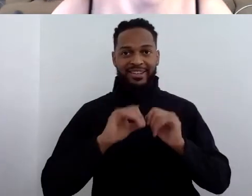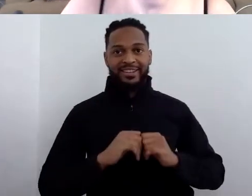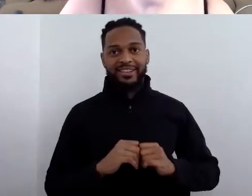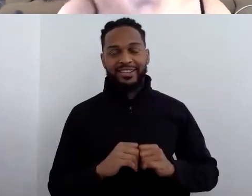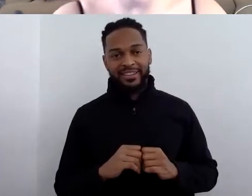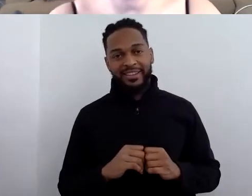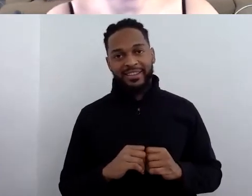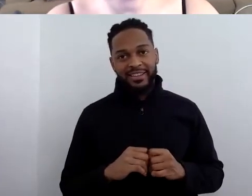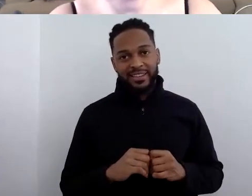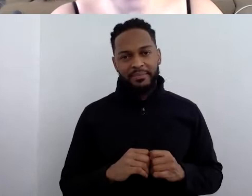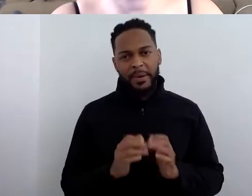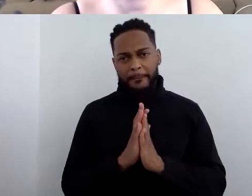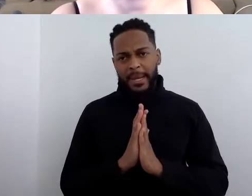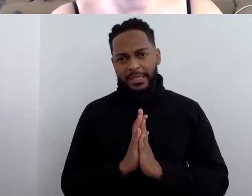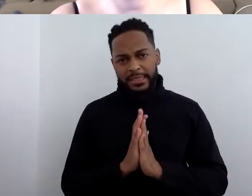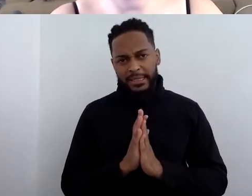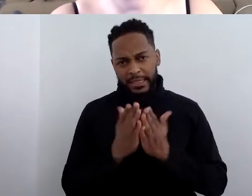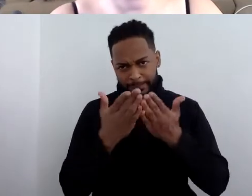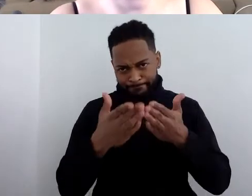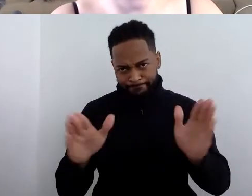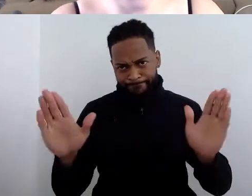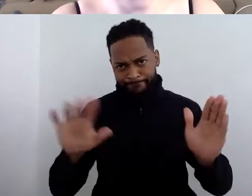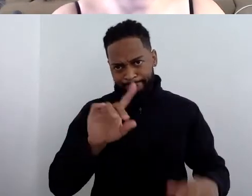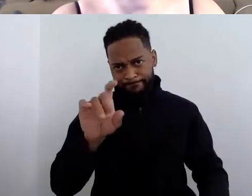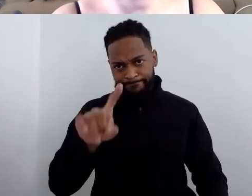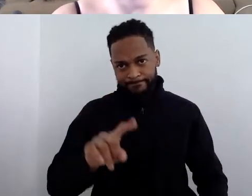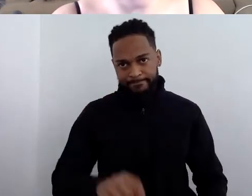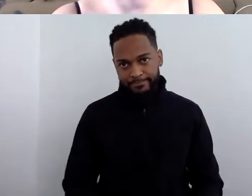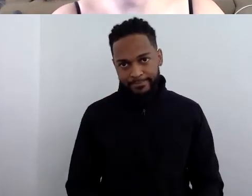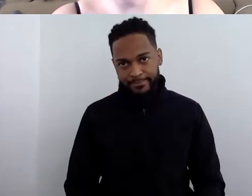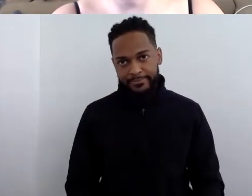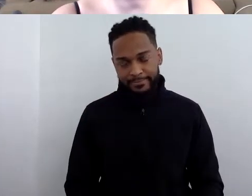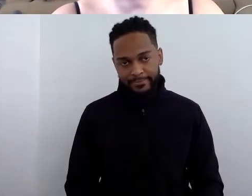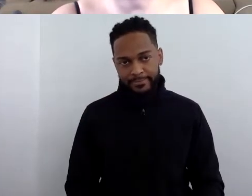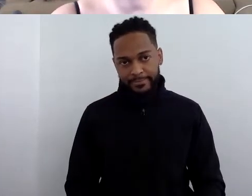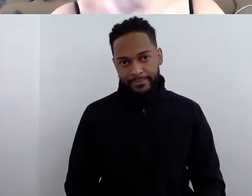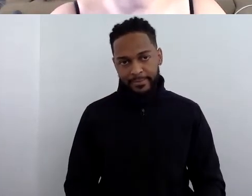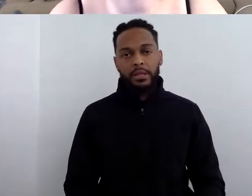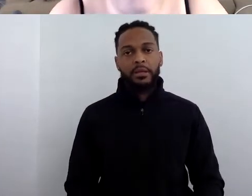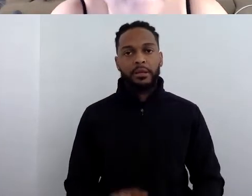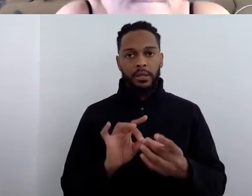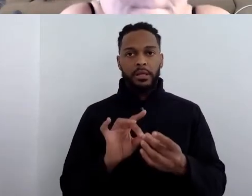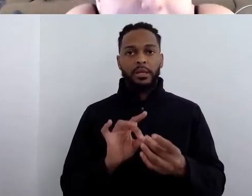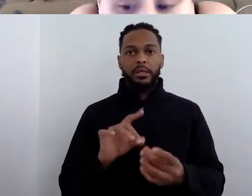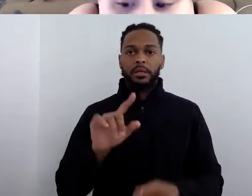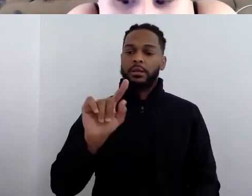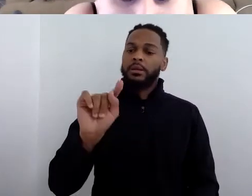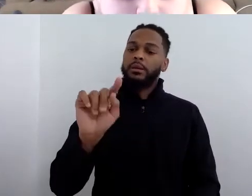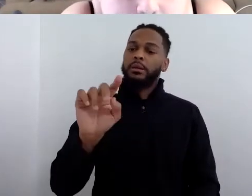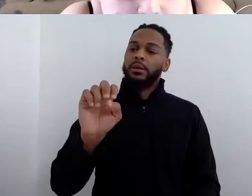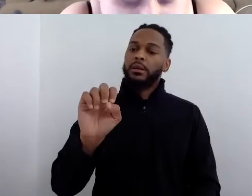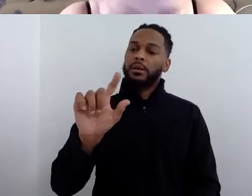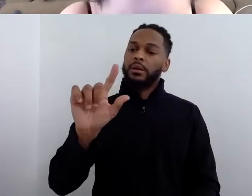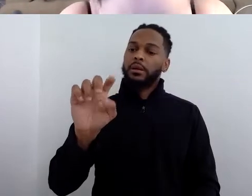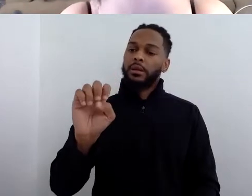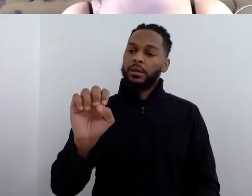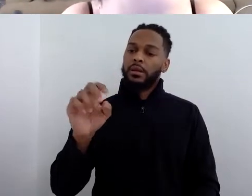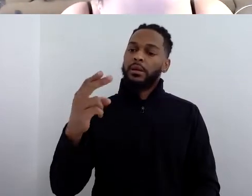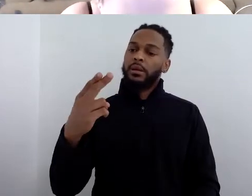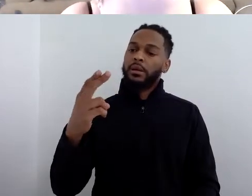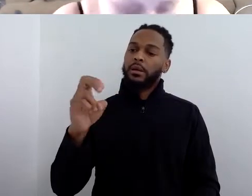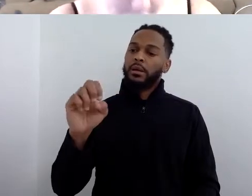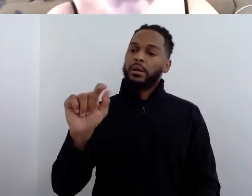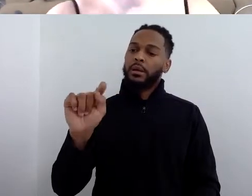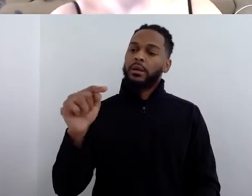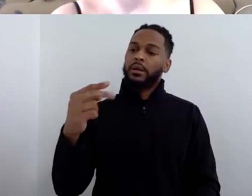So let me ask this general question, and it's about telehealth. What do you know now that you